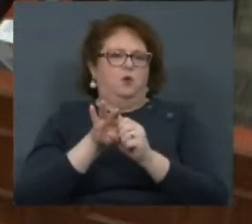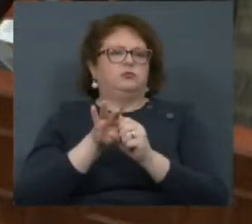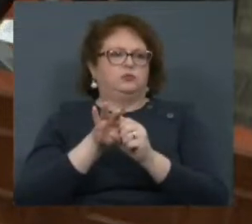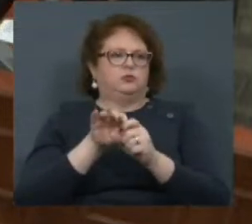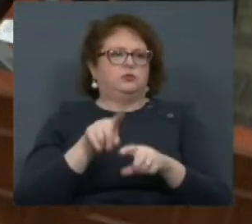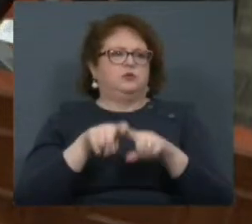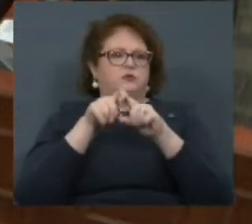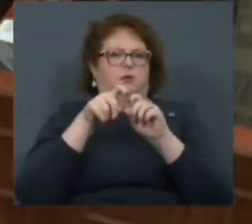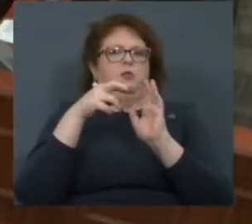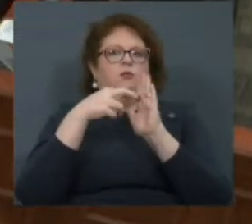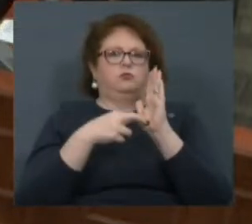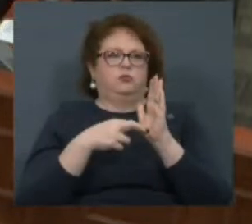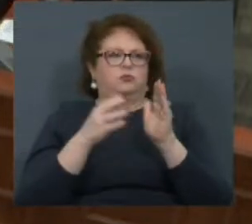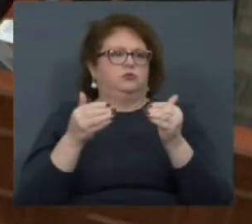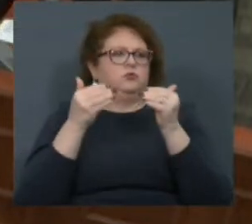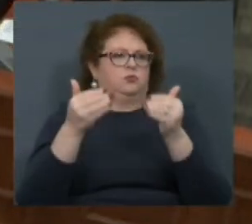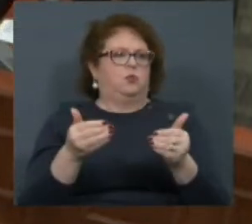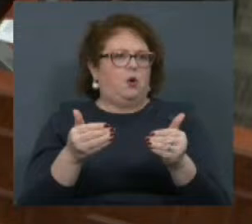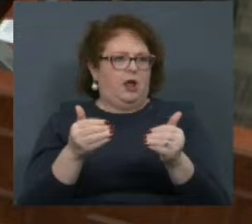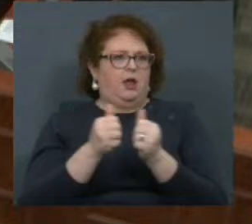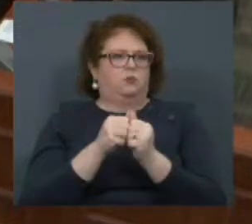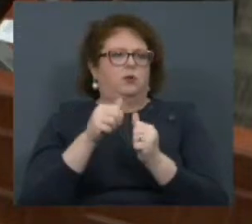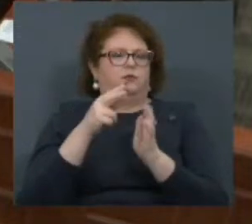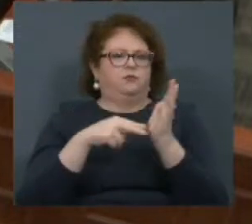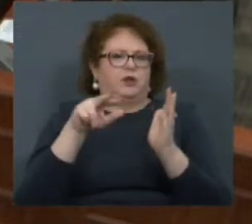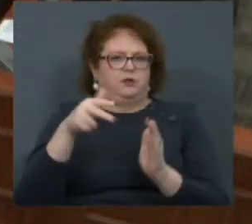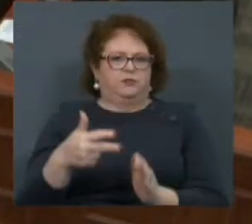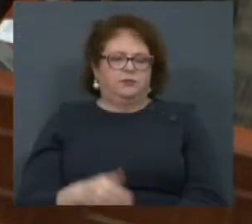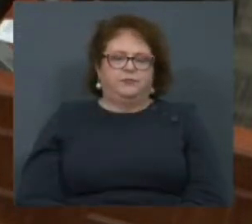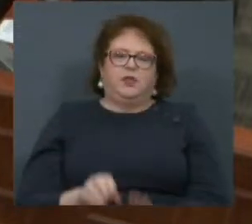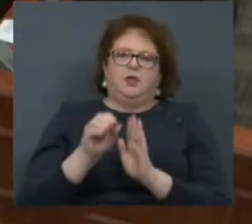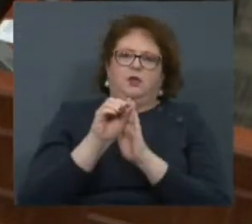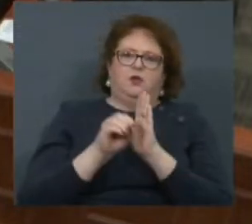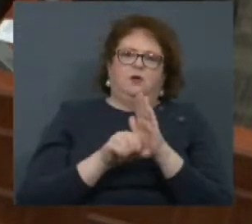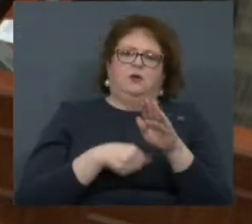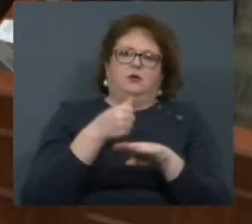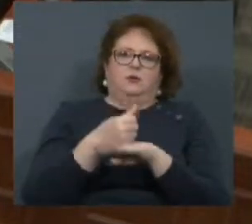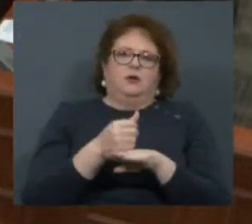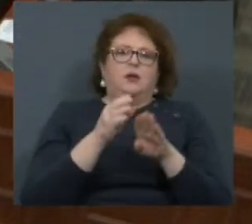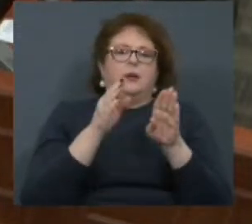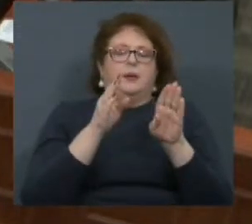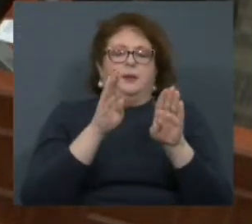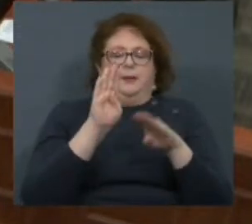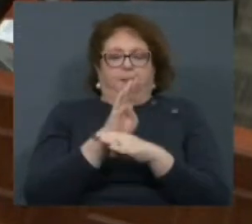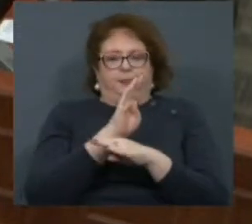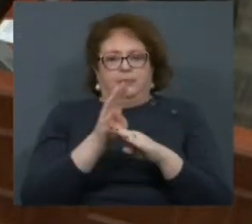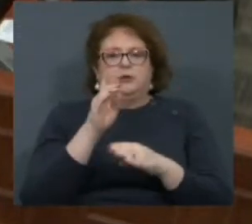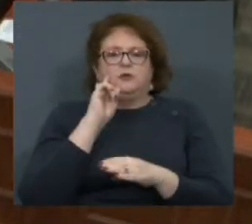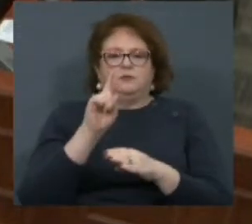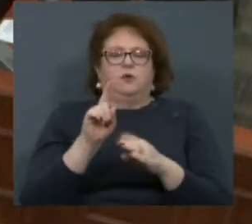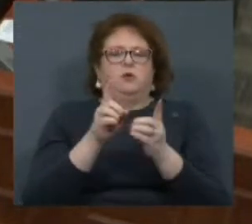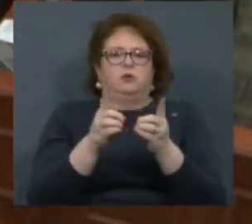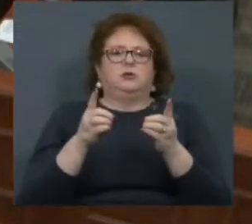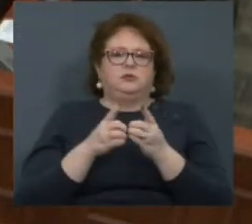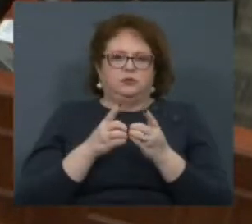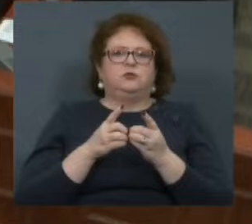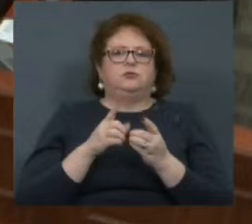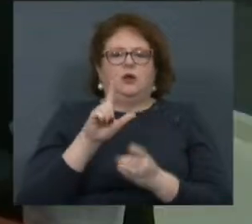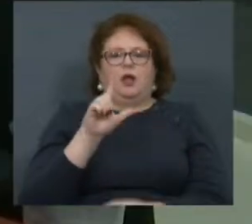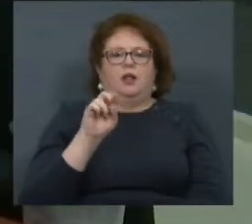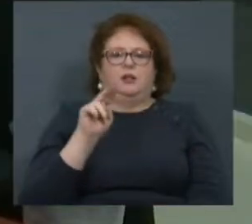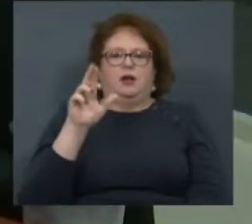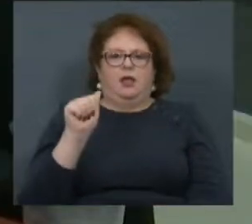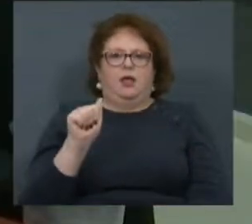reading. Correct. an ordinance approving a plan zoning development and to establish a planned district residential titled LNA